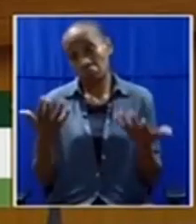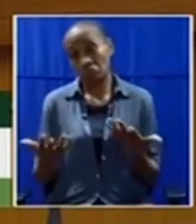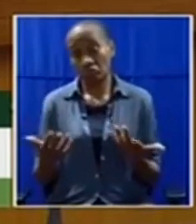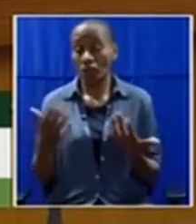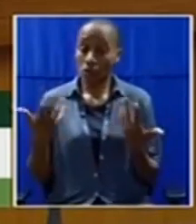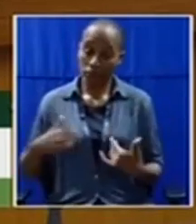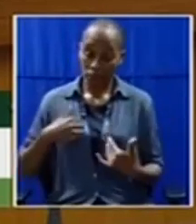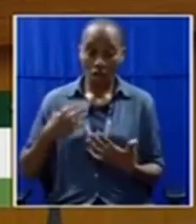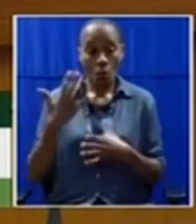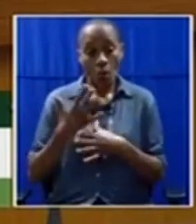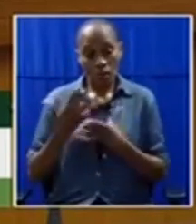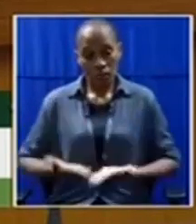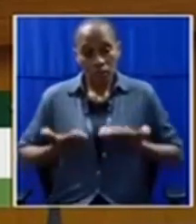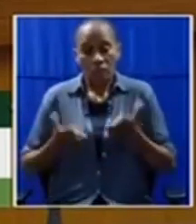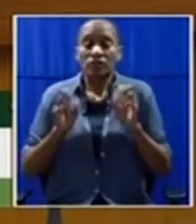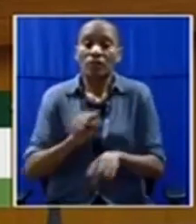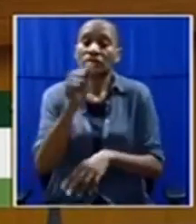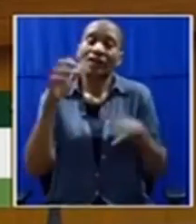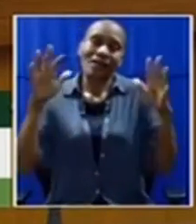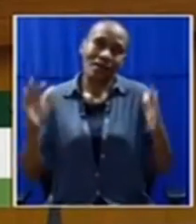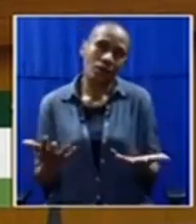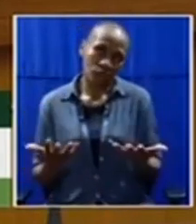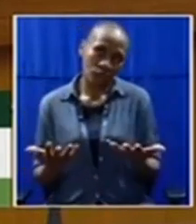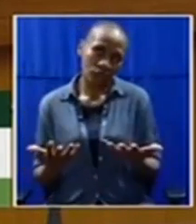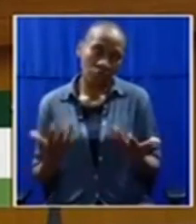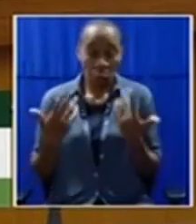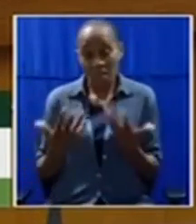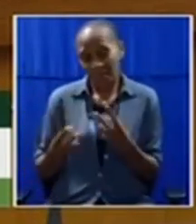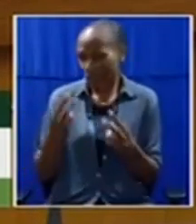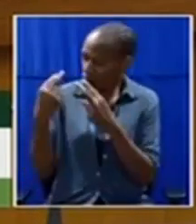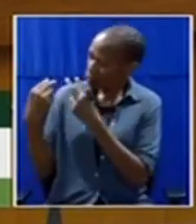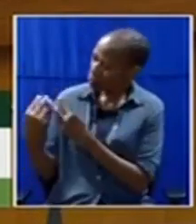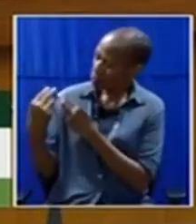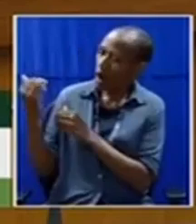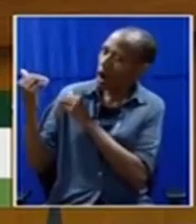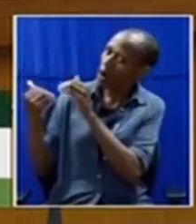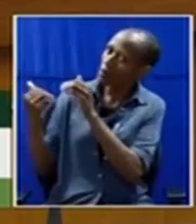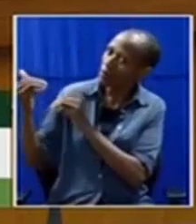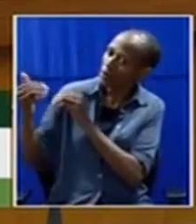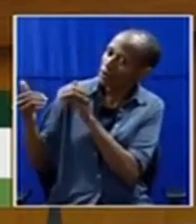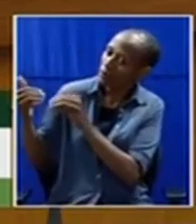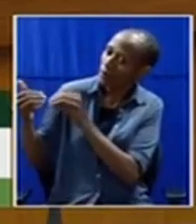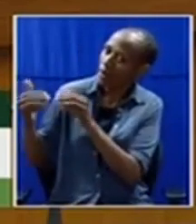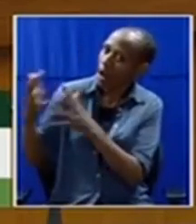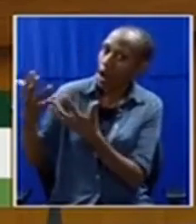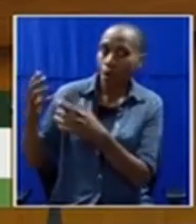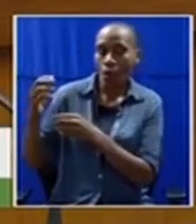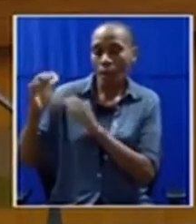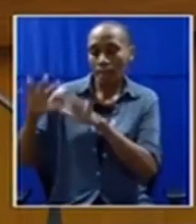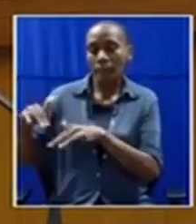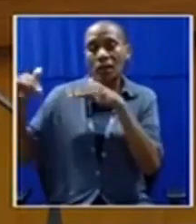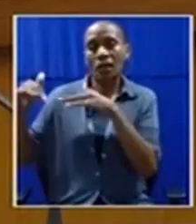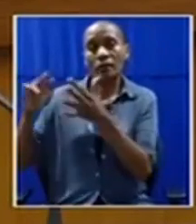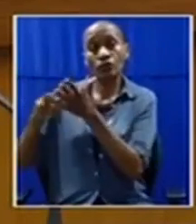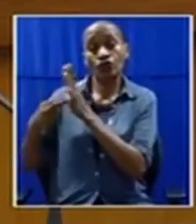South Africa if we relook at the arrangements of our Parliament in terms of the role